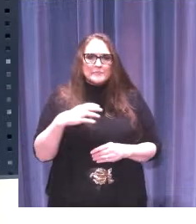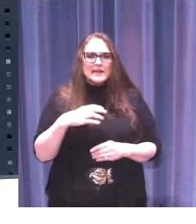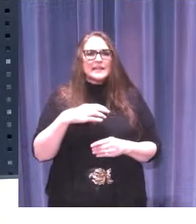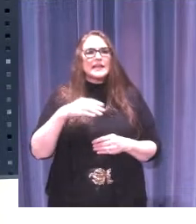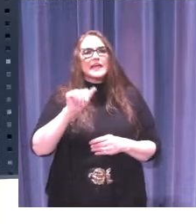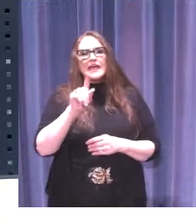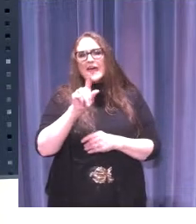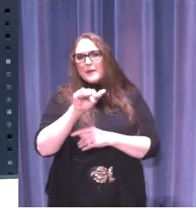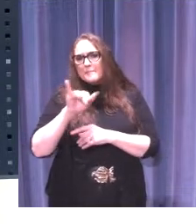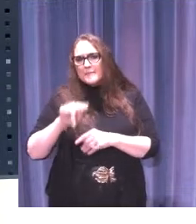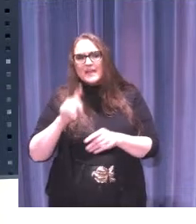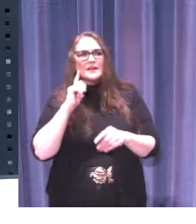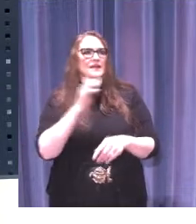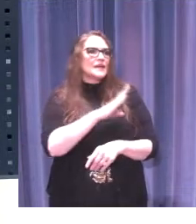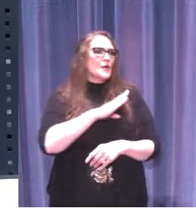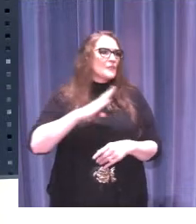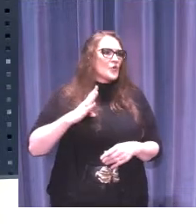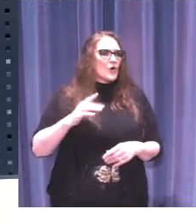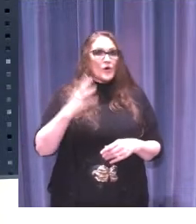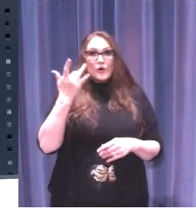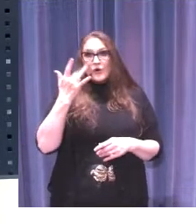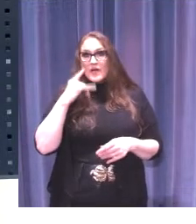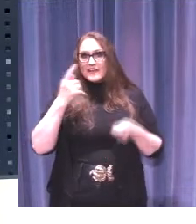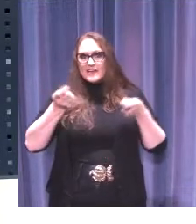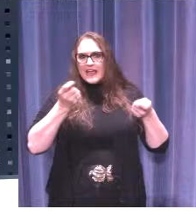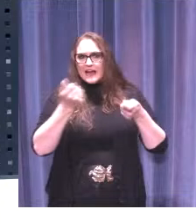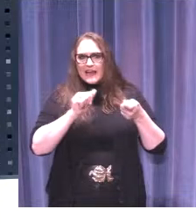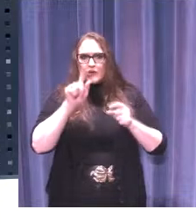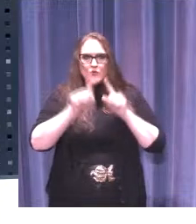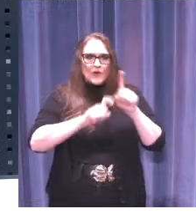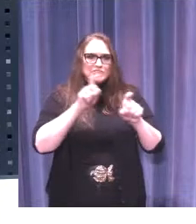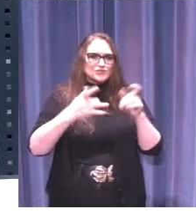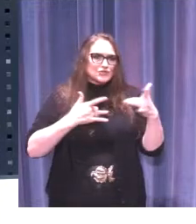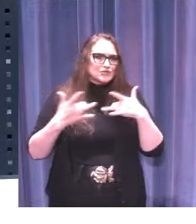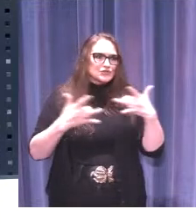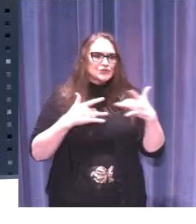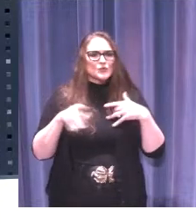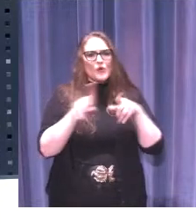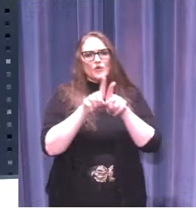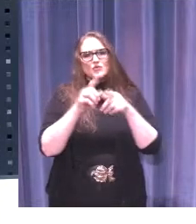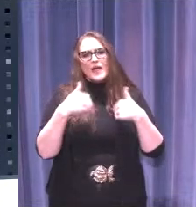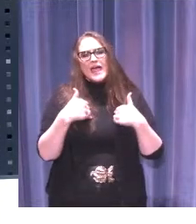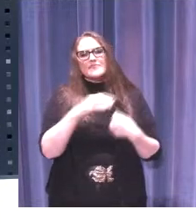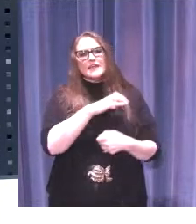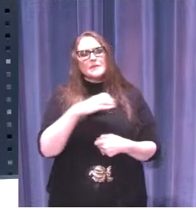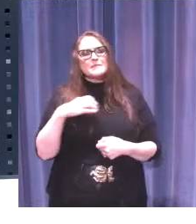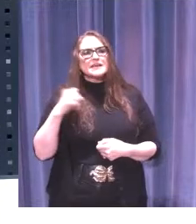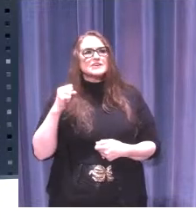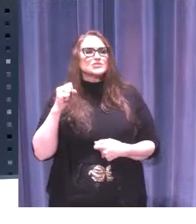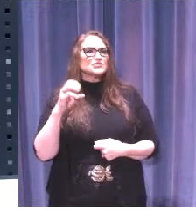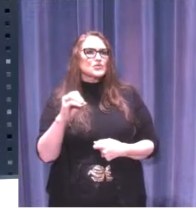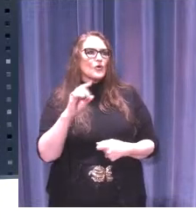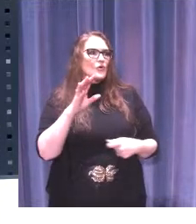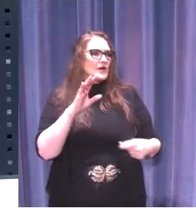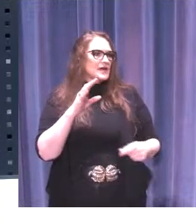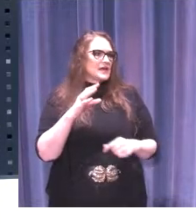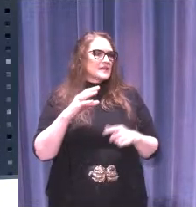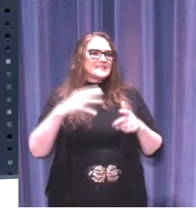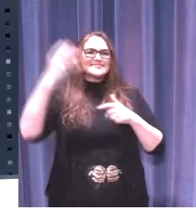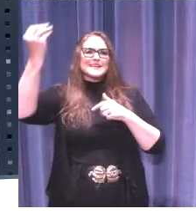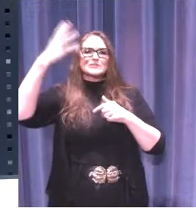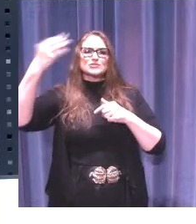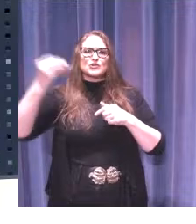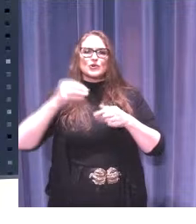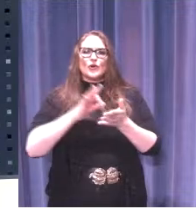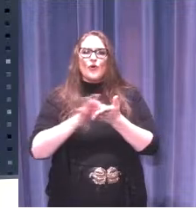can handle any questions or concerns. We also have that committee so that external auditors can